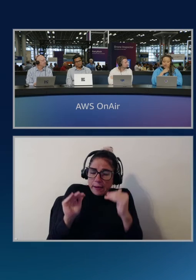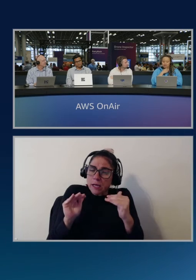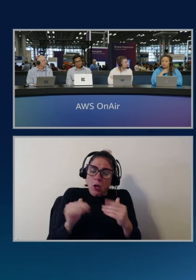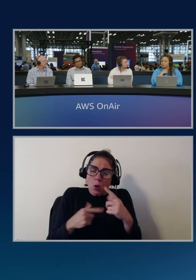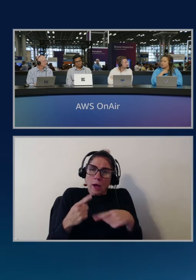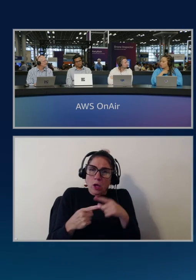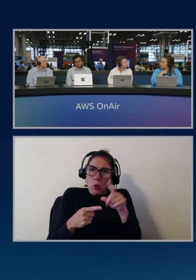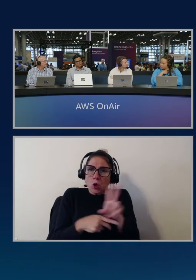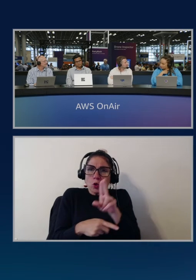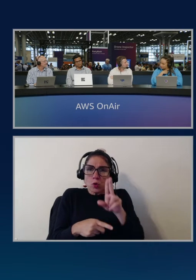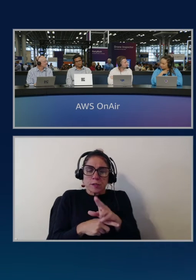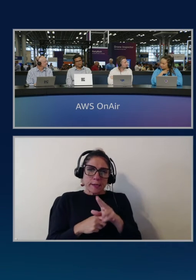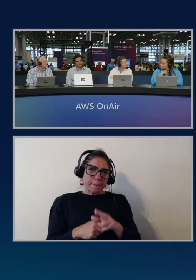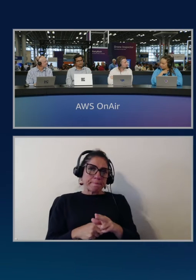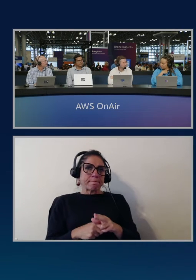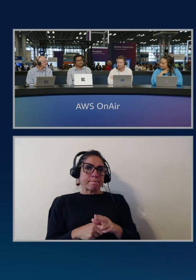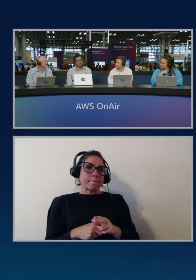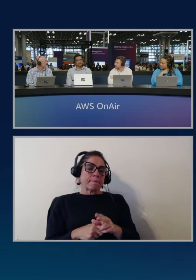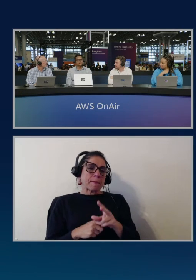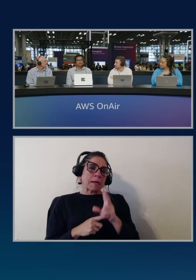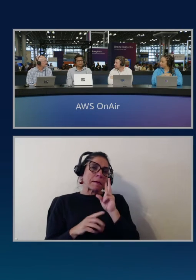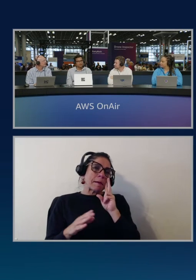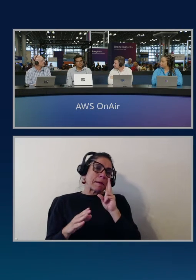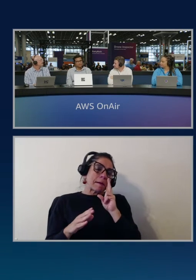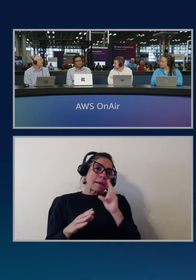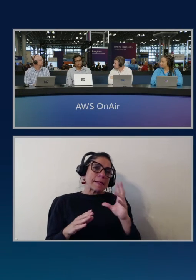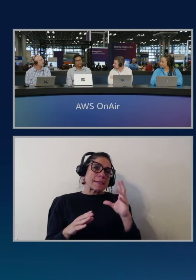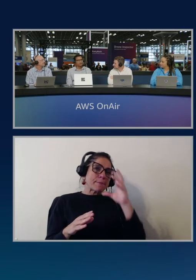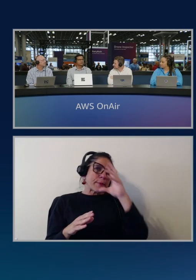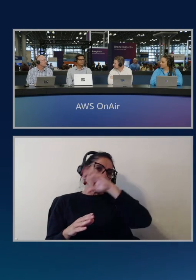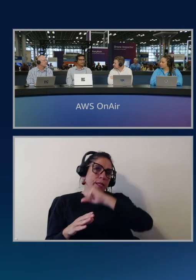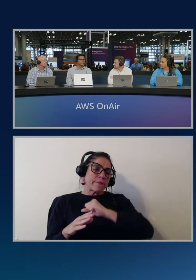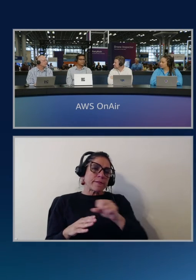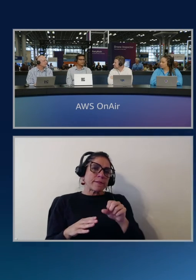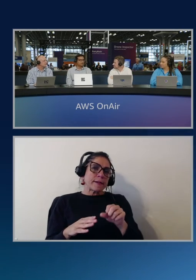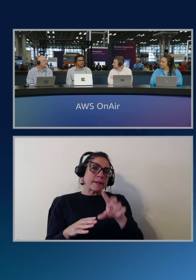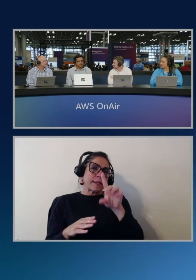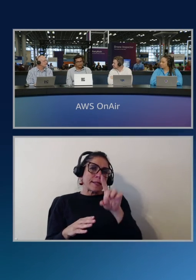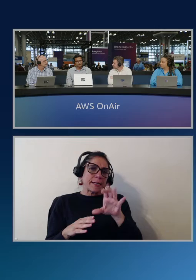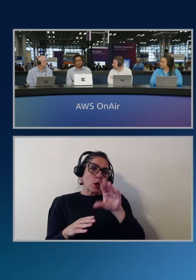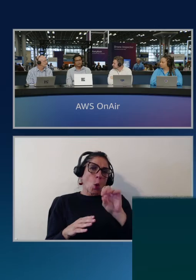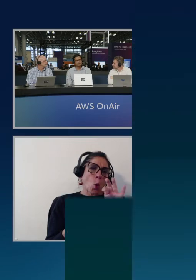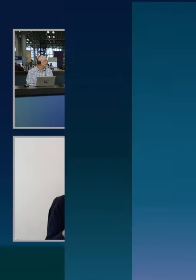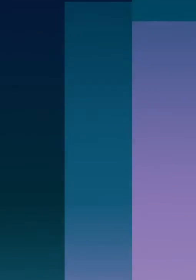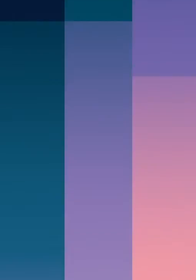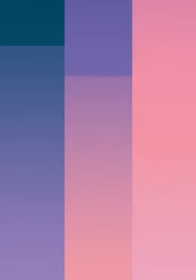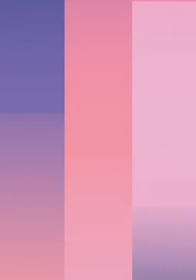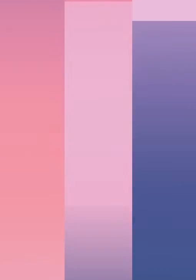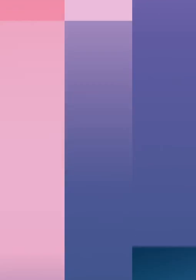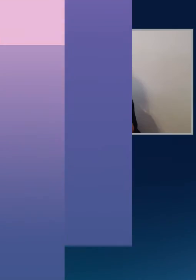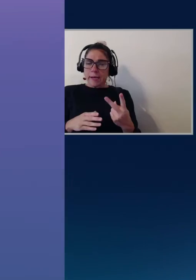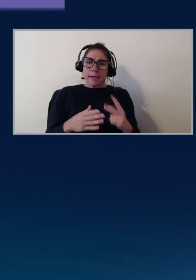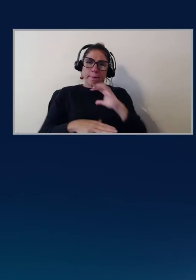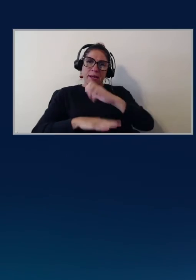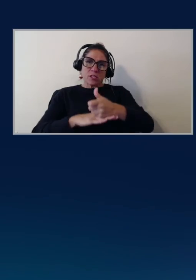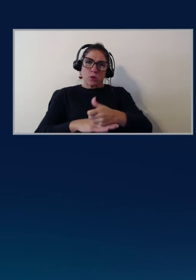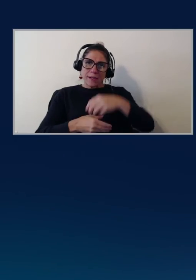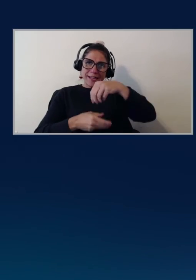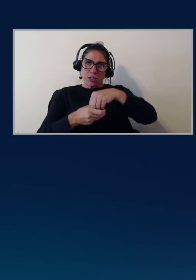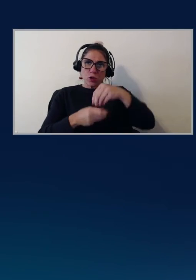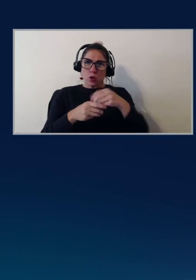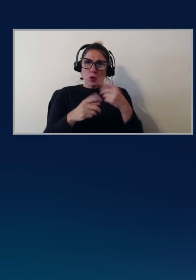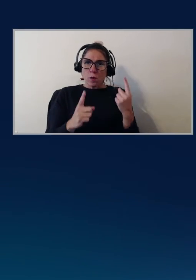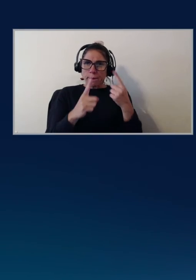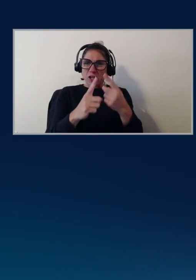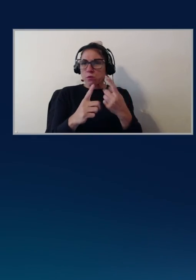using speculative decoding? That's a great question. So what we have seen based on our internal benchmarks is that